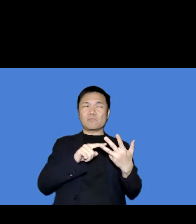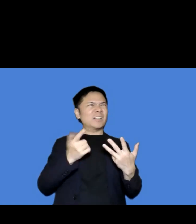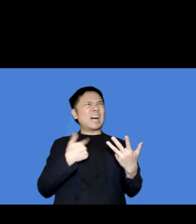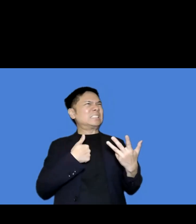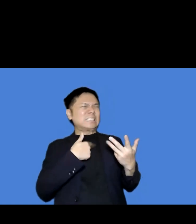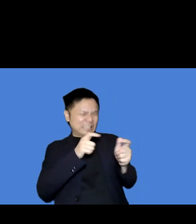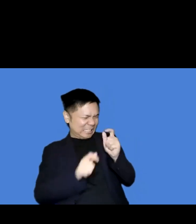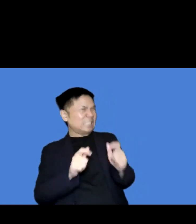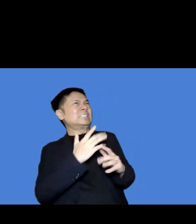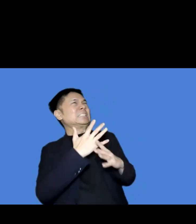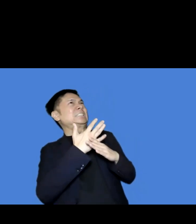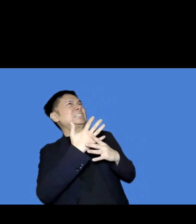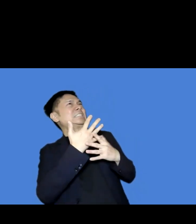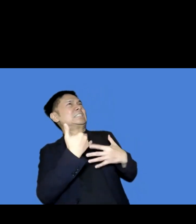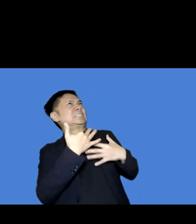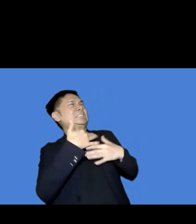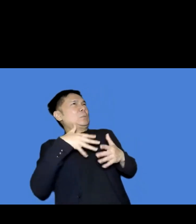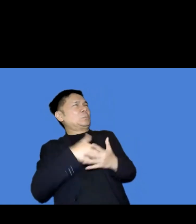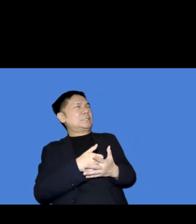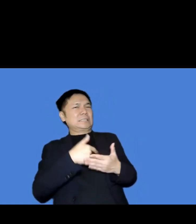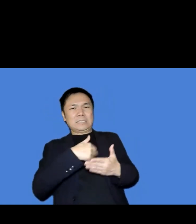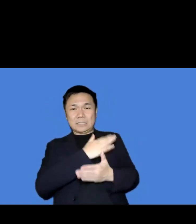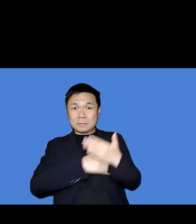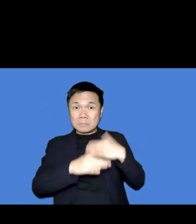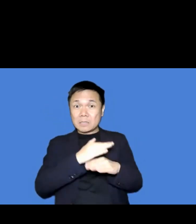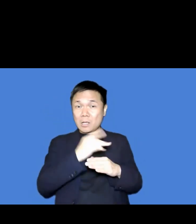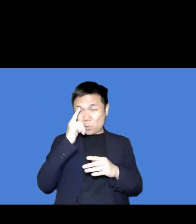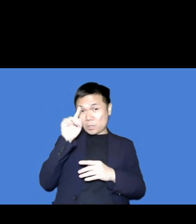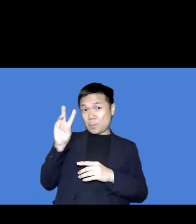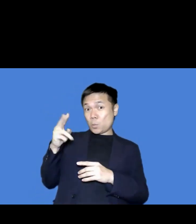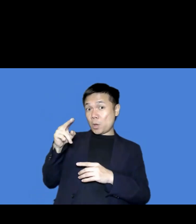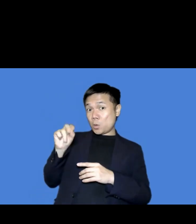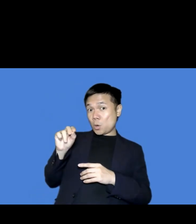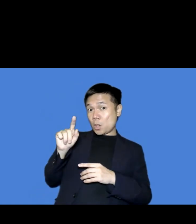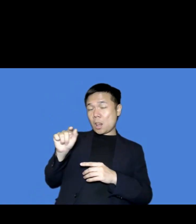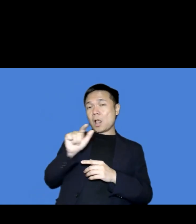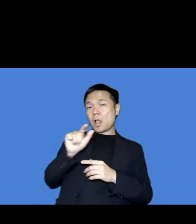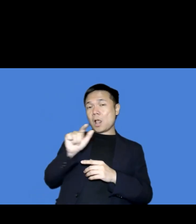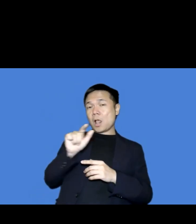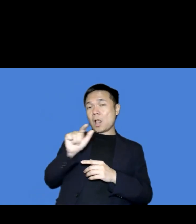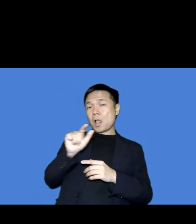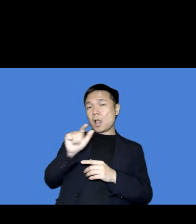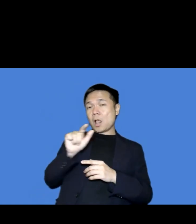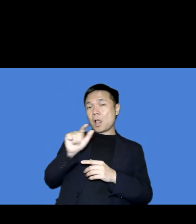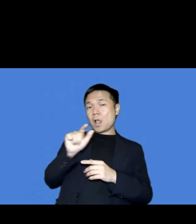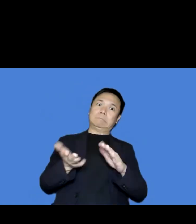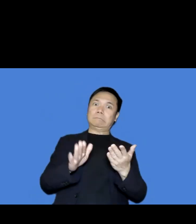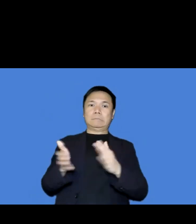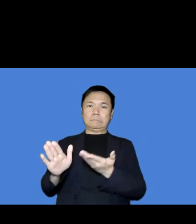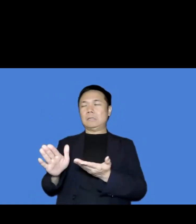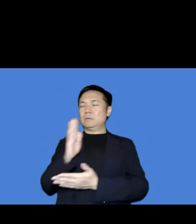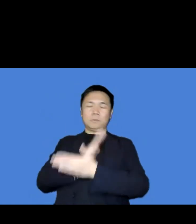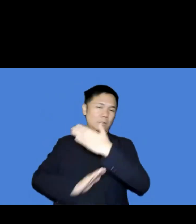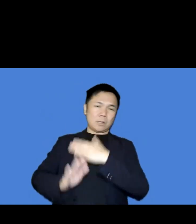and disability adjusted life year. So WHO has this concept that life we are losing because of our disability. So we